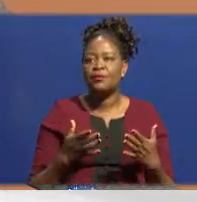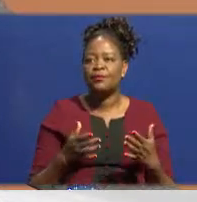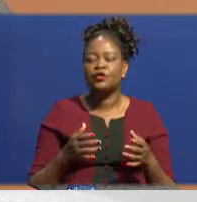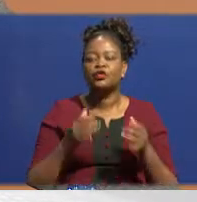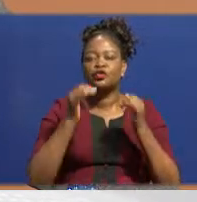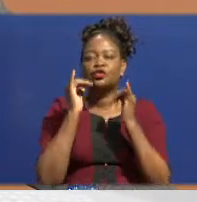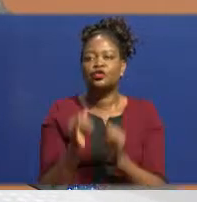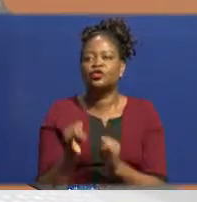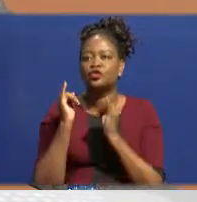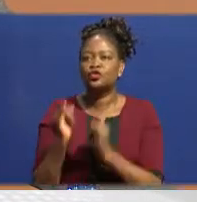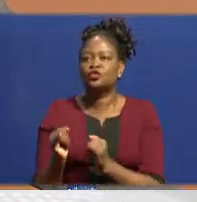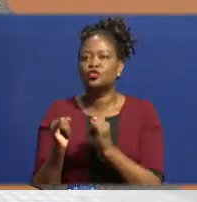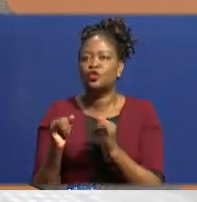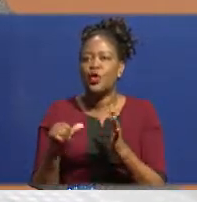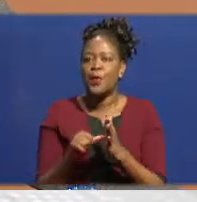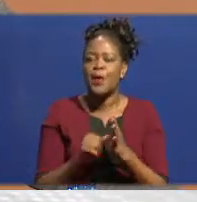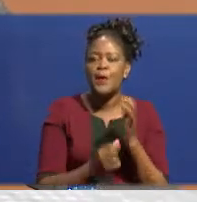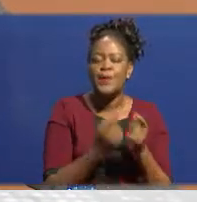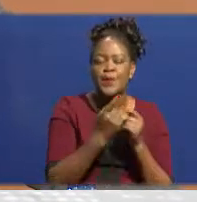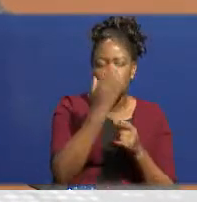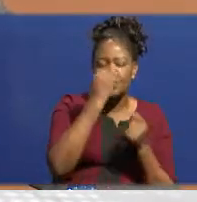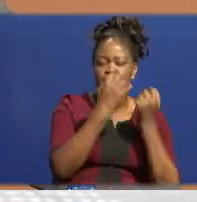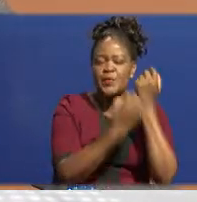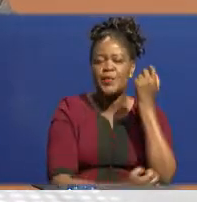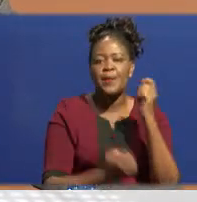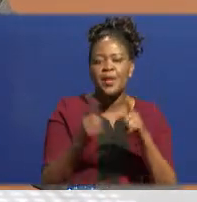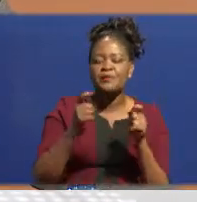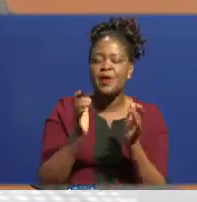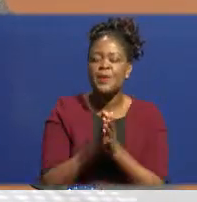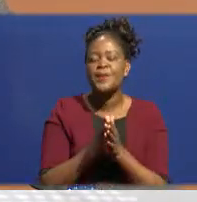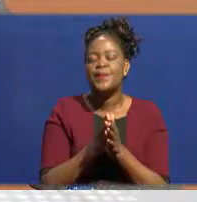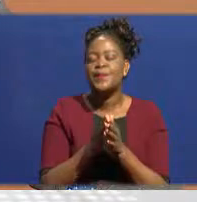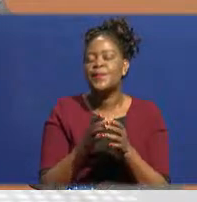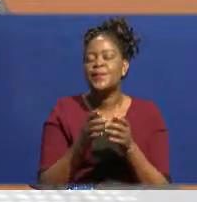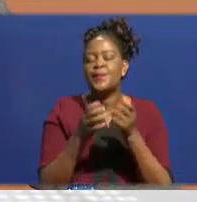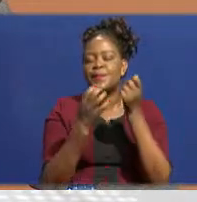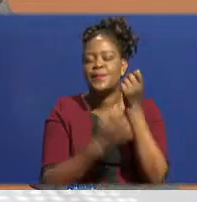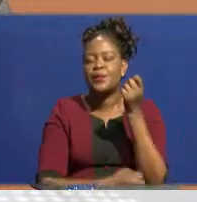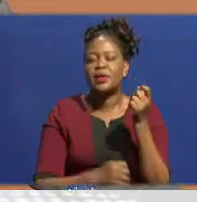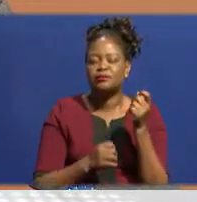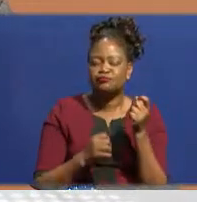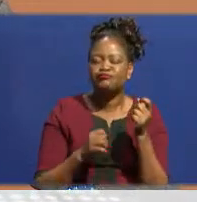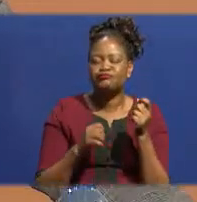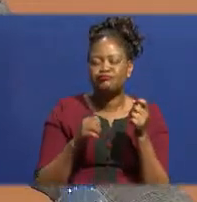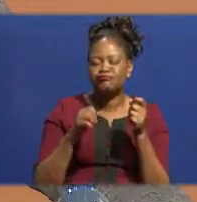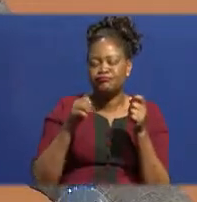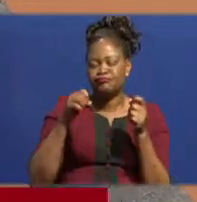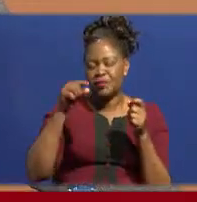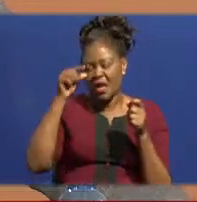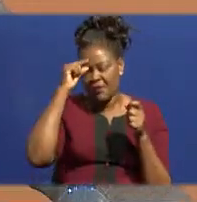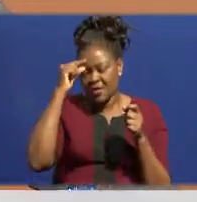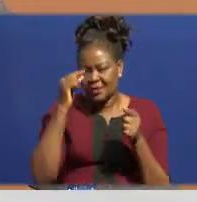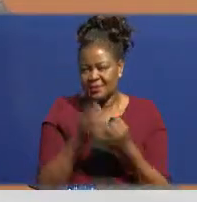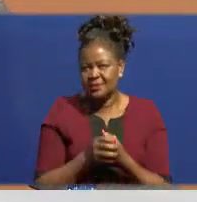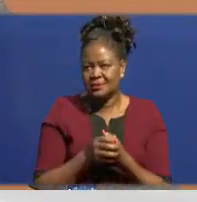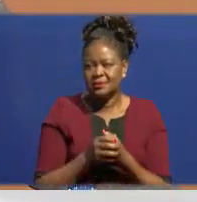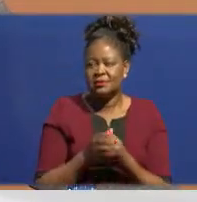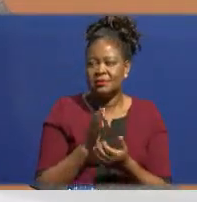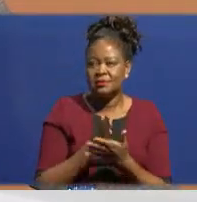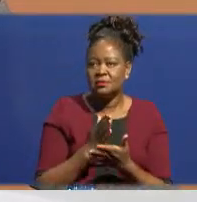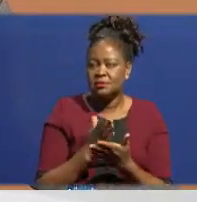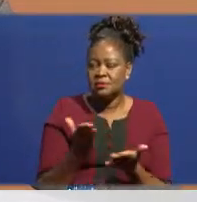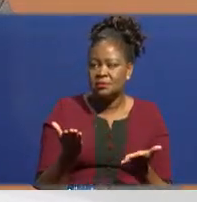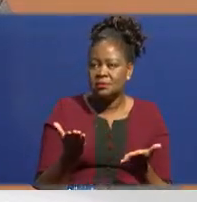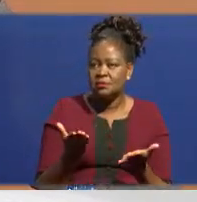crisis. But because of poor management and poor governance, and the people in authority are not interested, I think they're part and parcel of